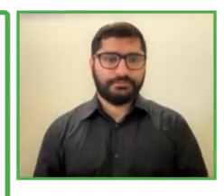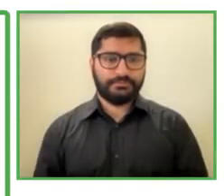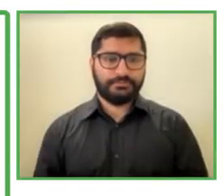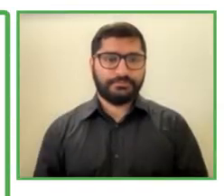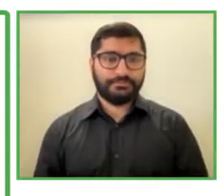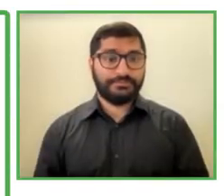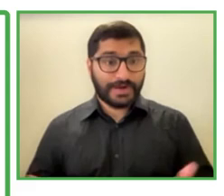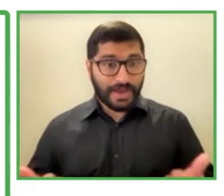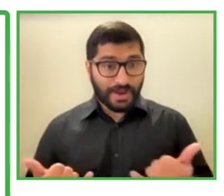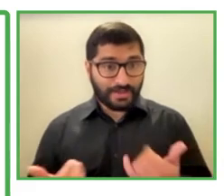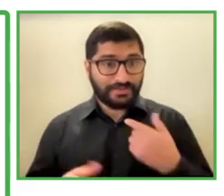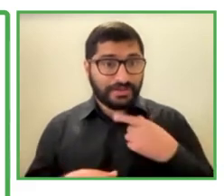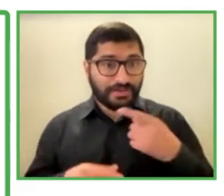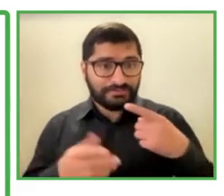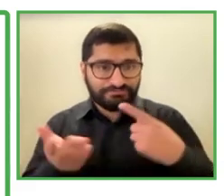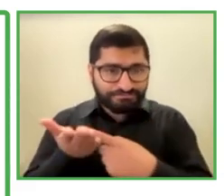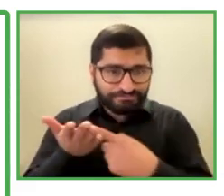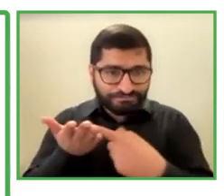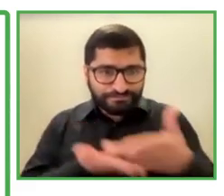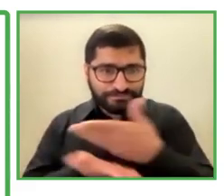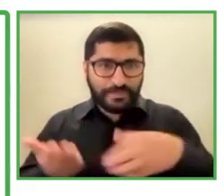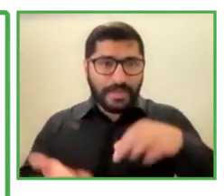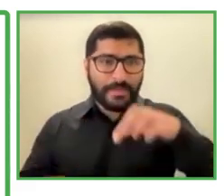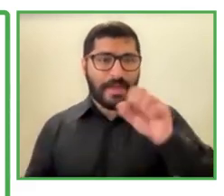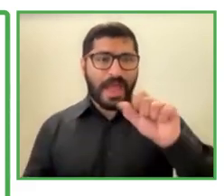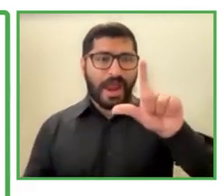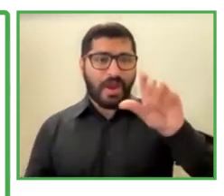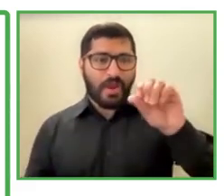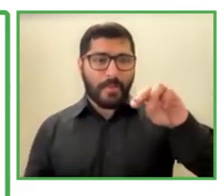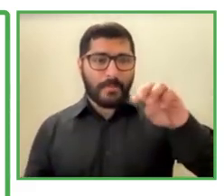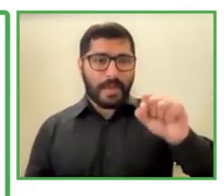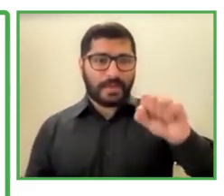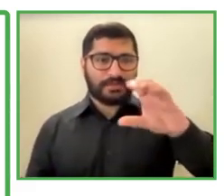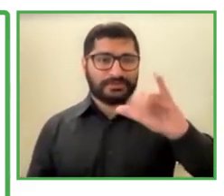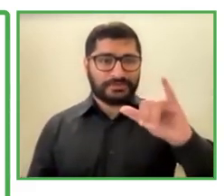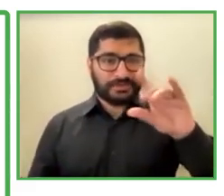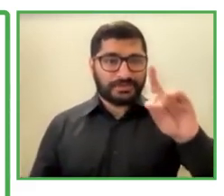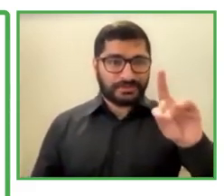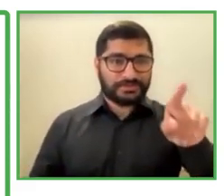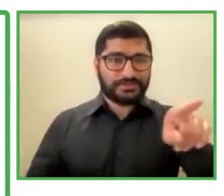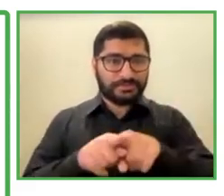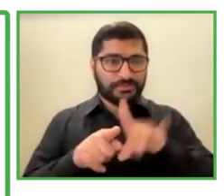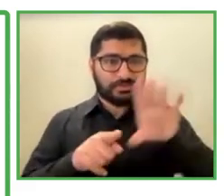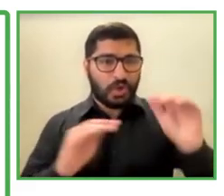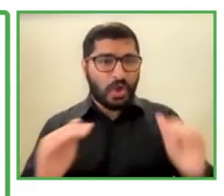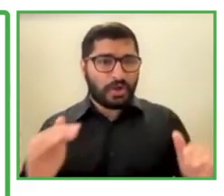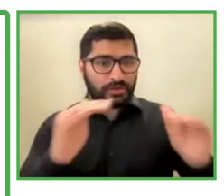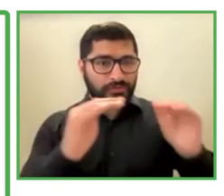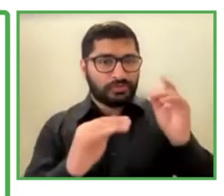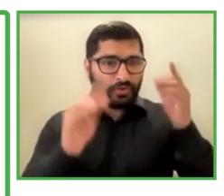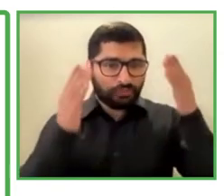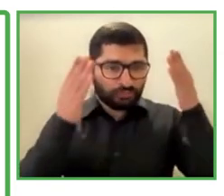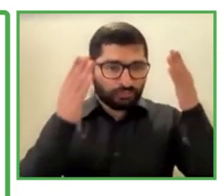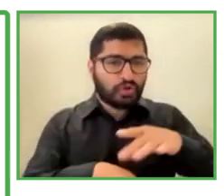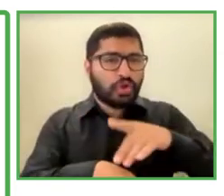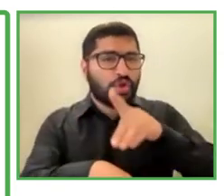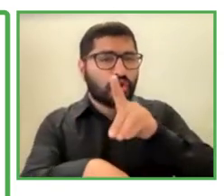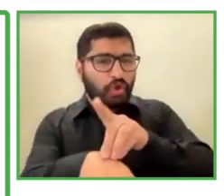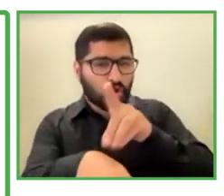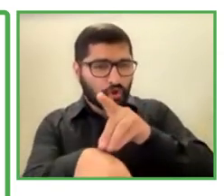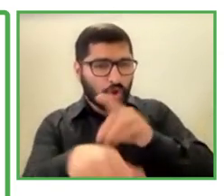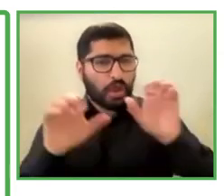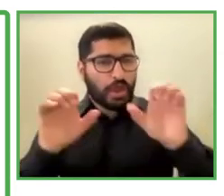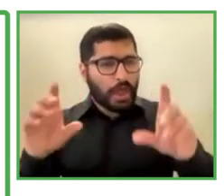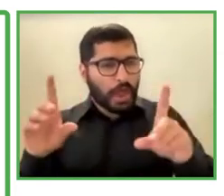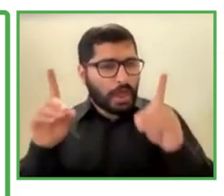Okay, so now we are going to talk with Paloma Cid from Foundation 11 and Marcela Guzmán from the Rehabilitation Center, Pedro